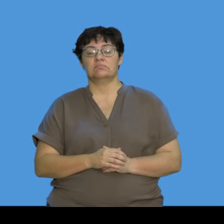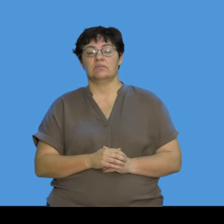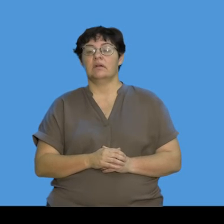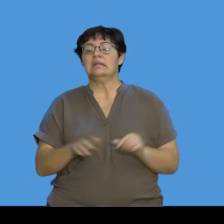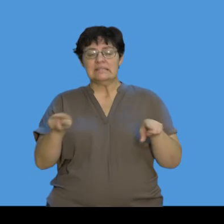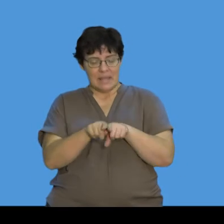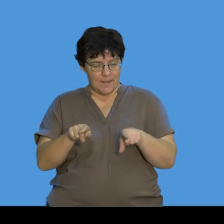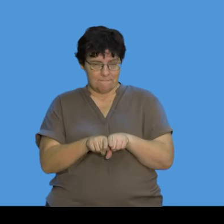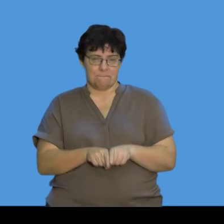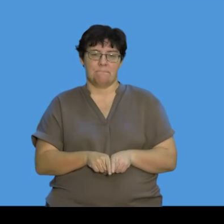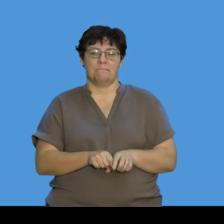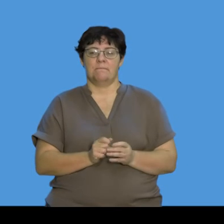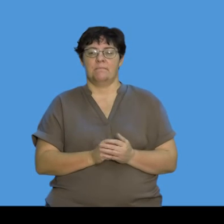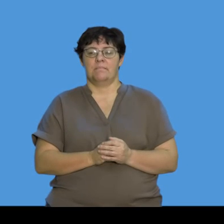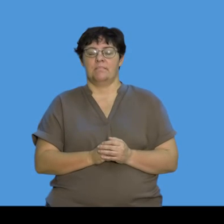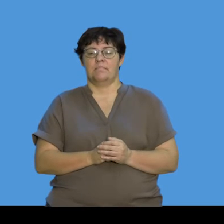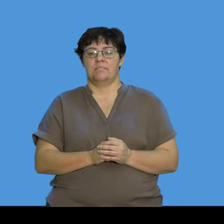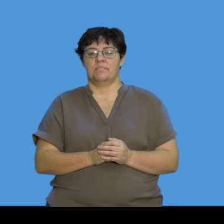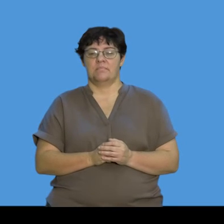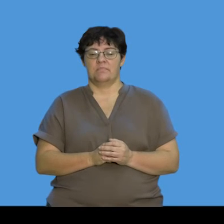is equals to